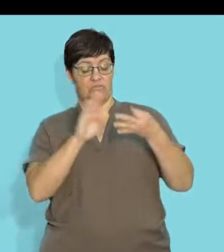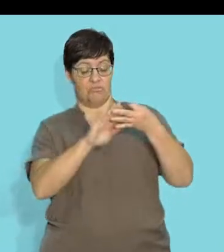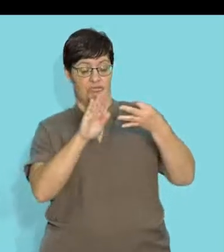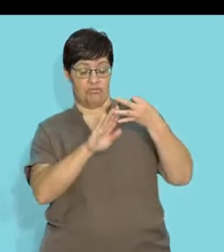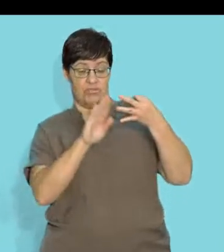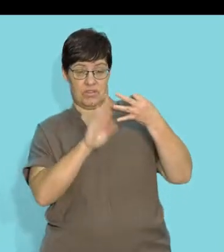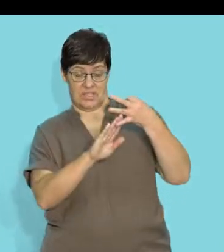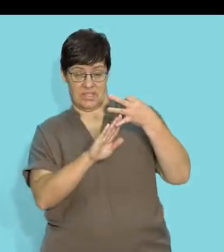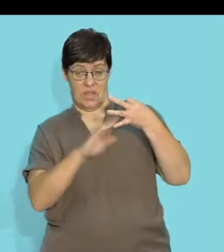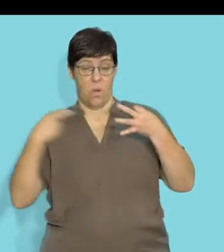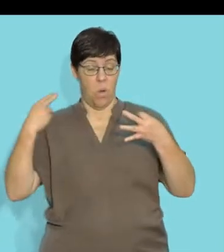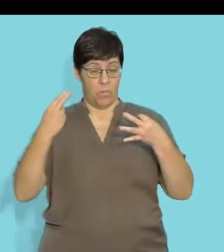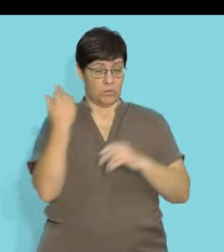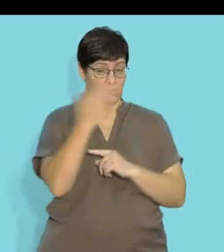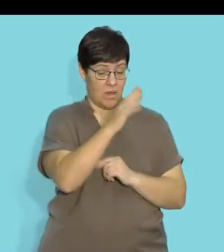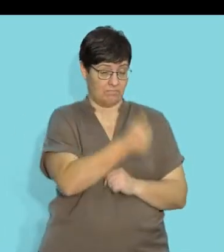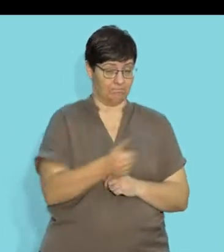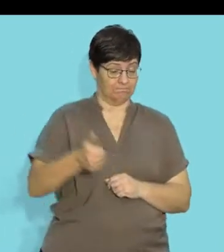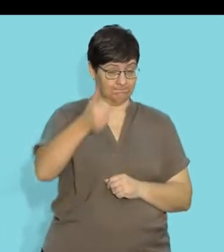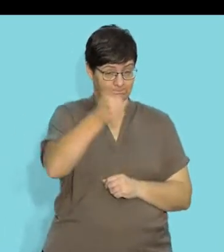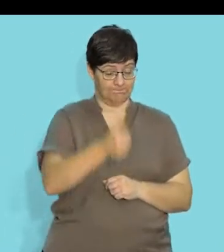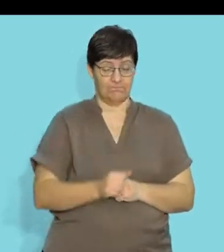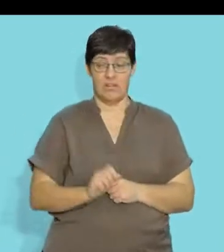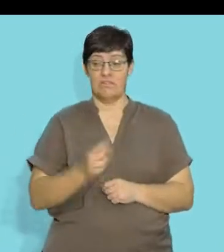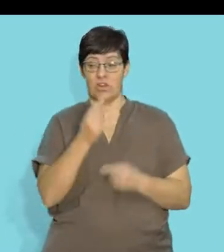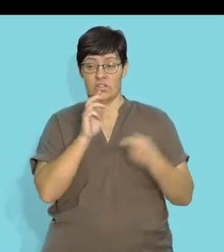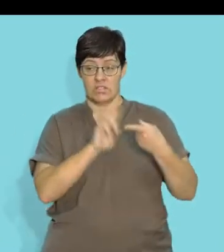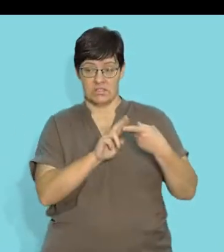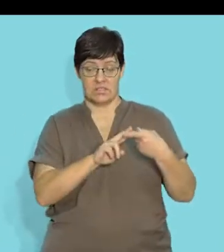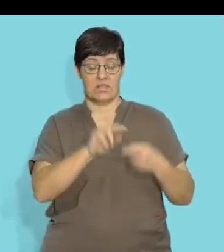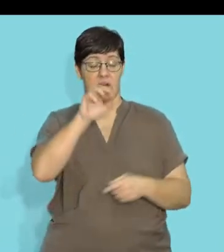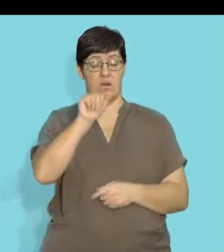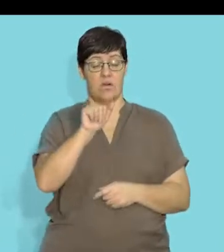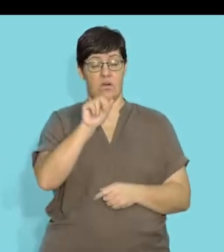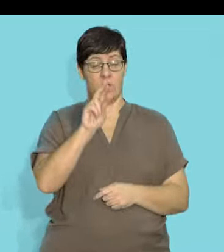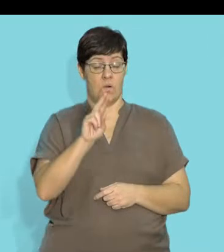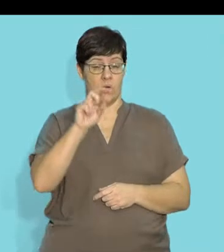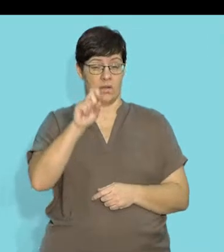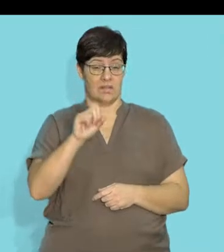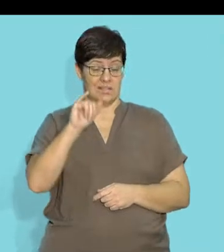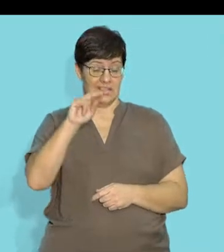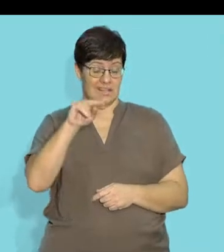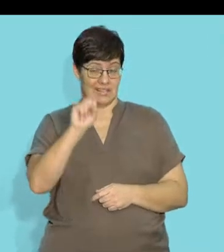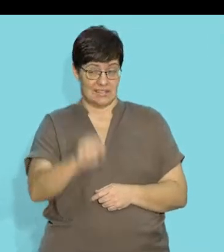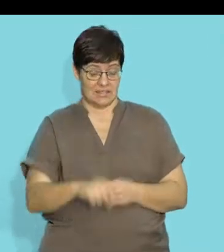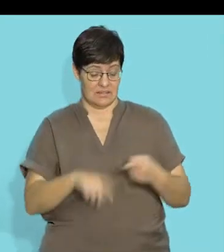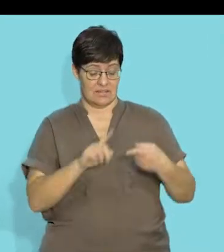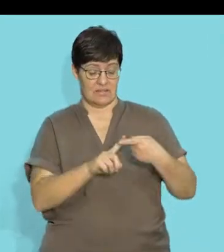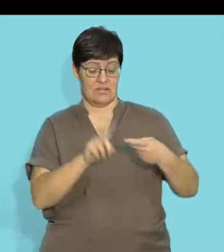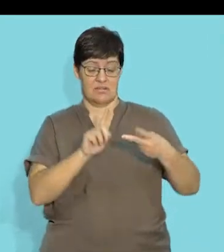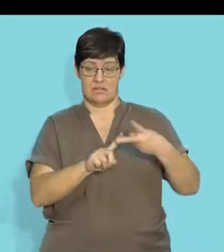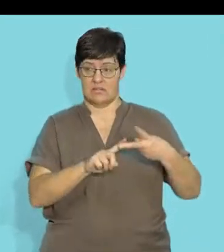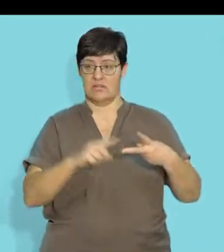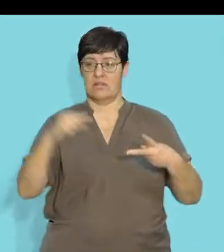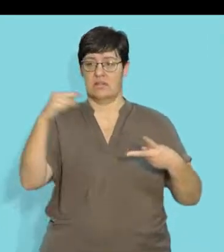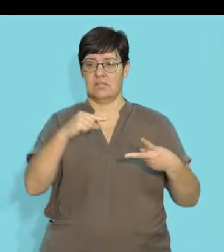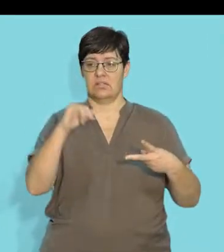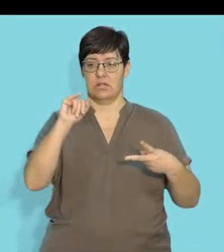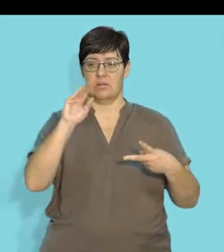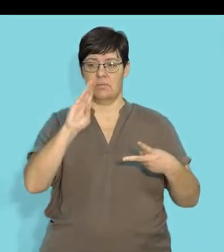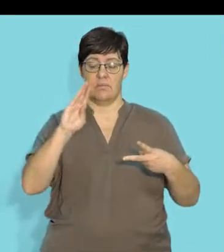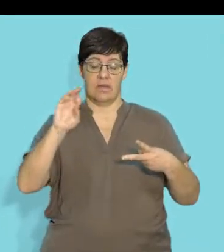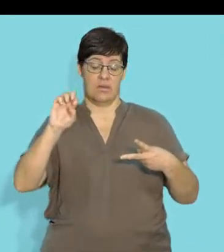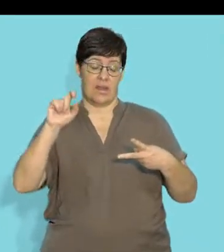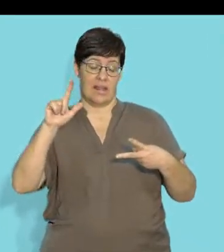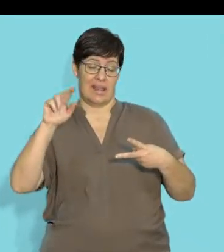groups of plant hormones that we need to look at. The first group are the auxins, the second are the